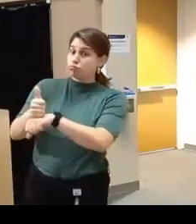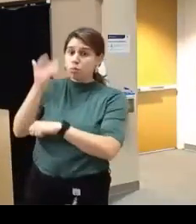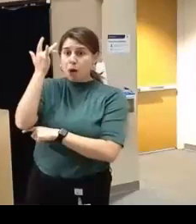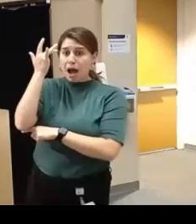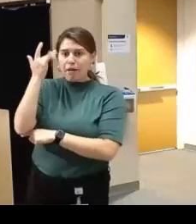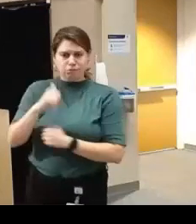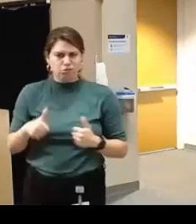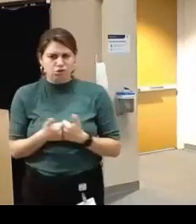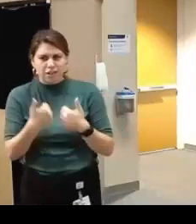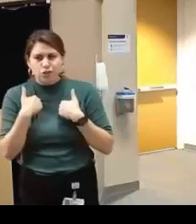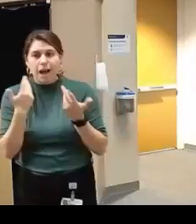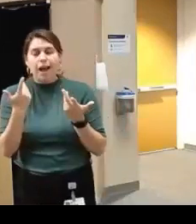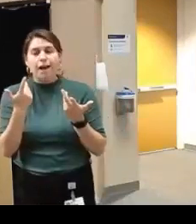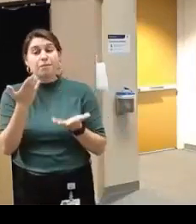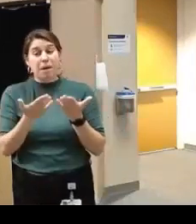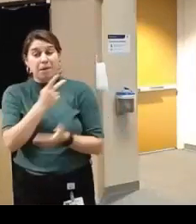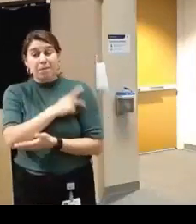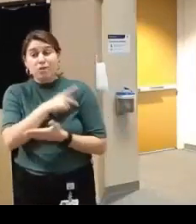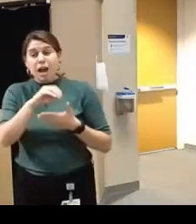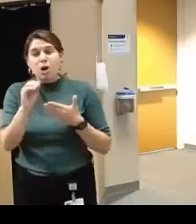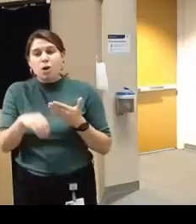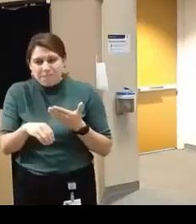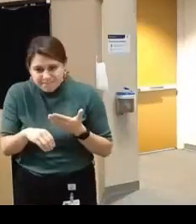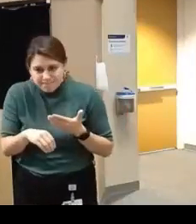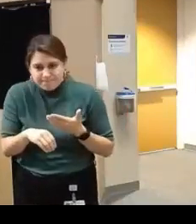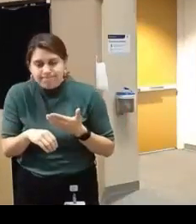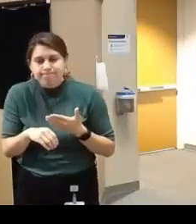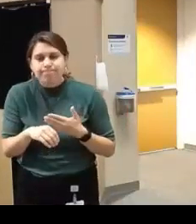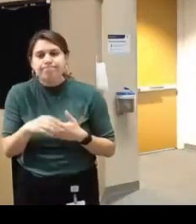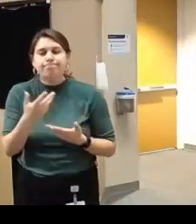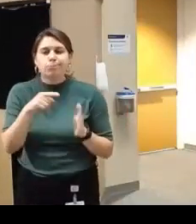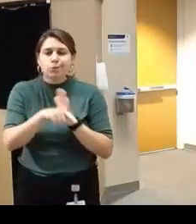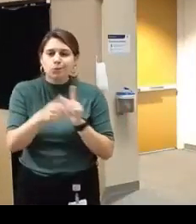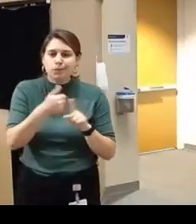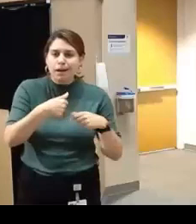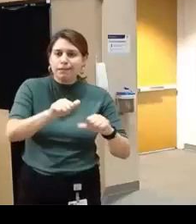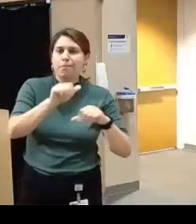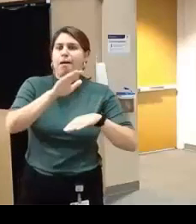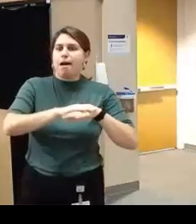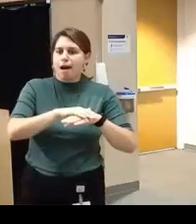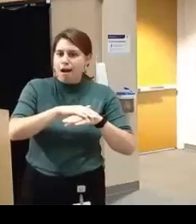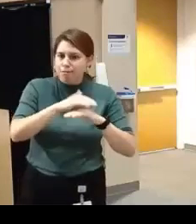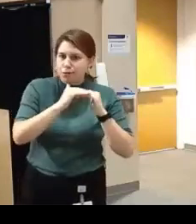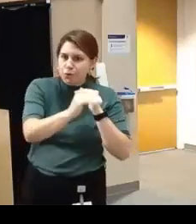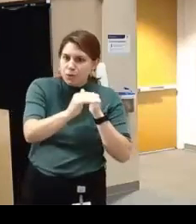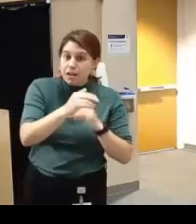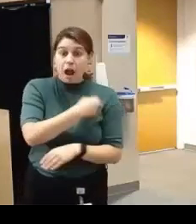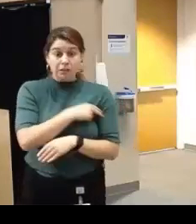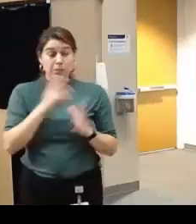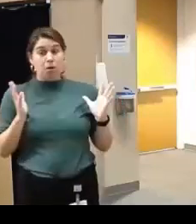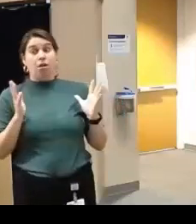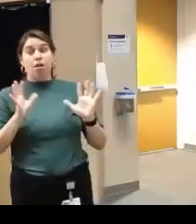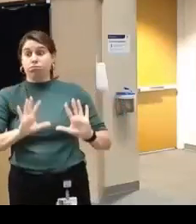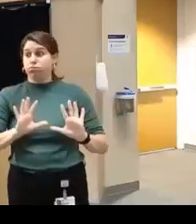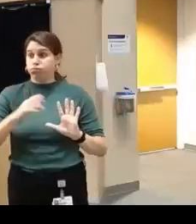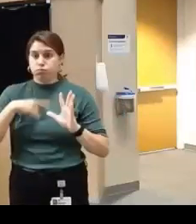challenge, usually an unfortunate patient outcome. Perhaps a patient had a suicide attempt while they were on a medical unit, and the hospital goes, whoa, we got to